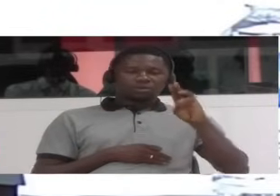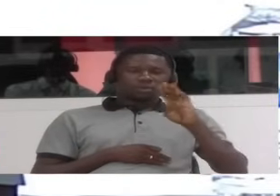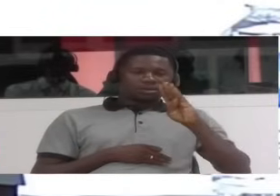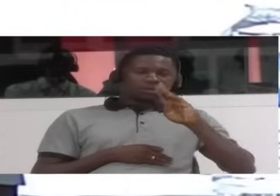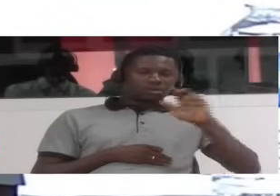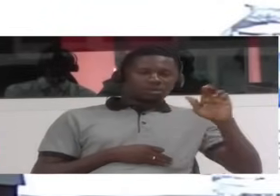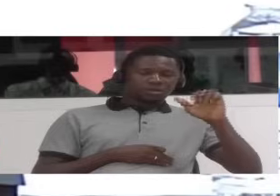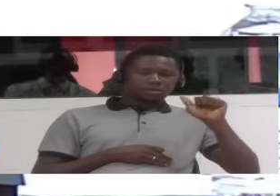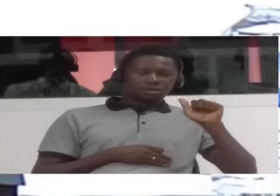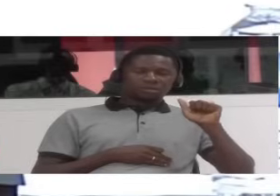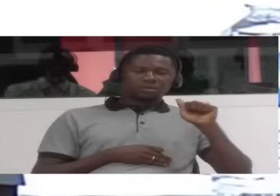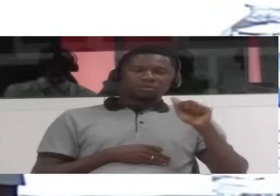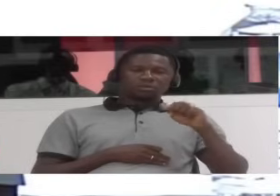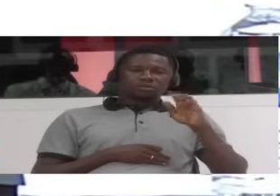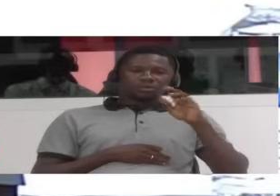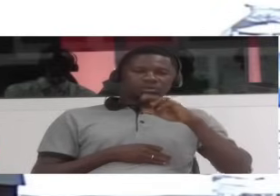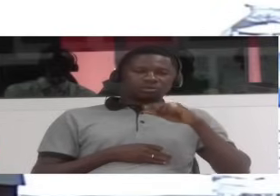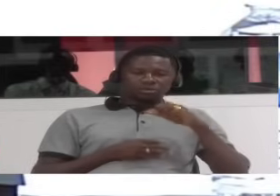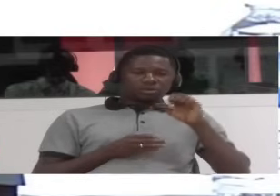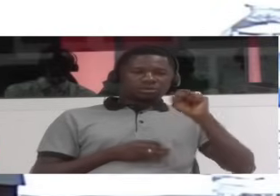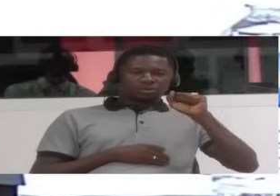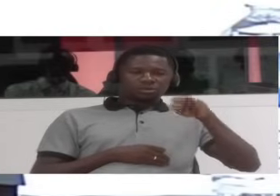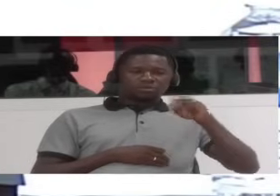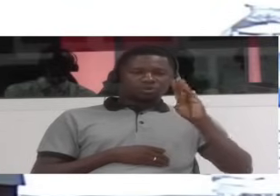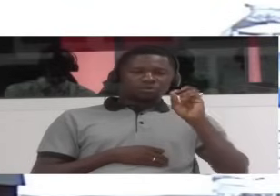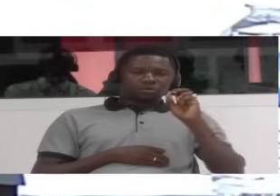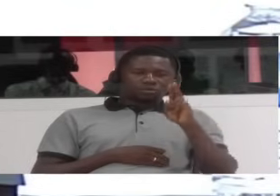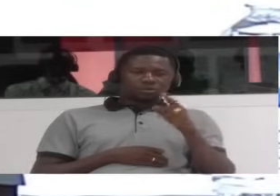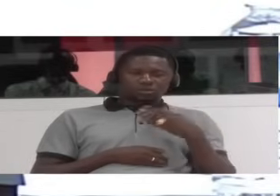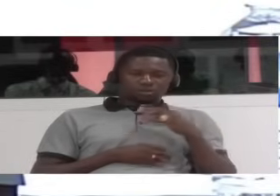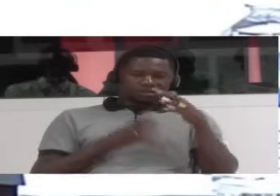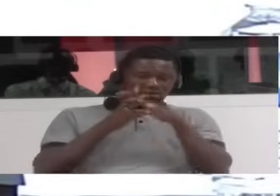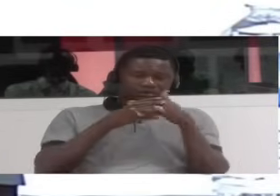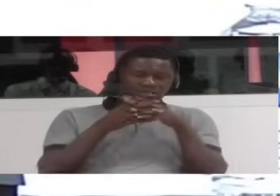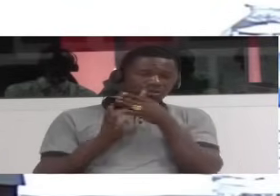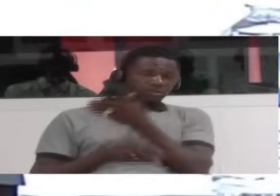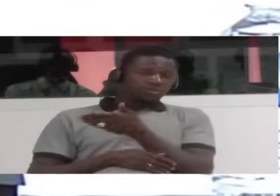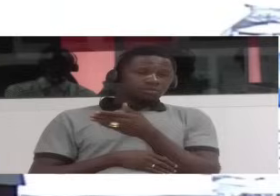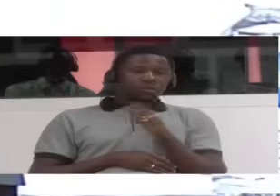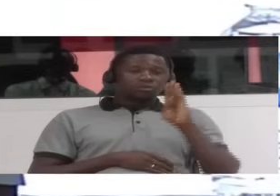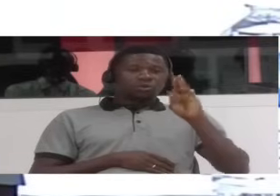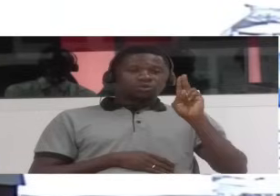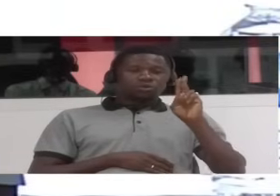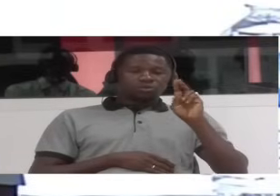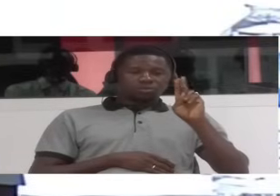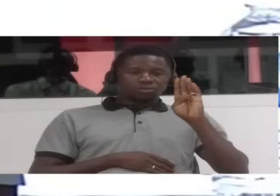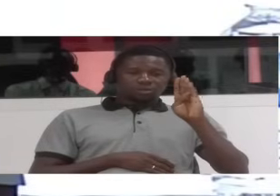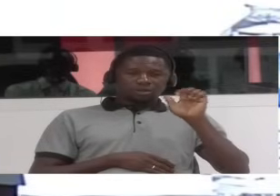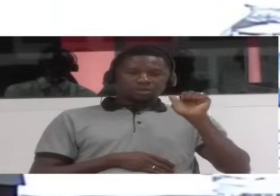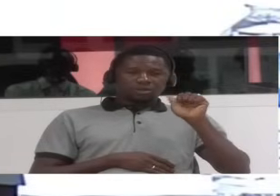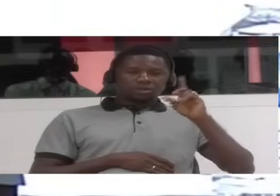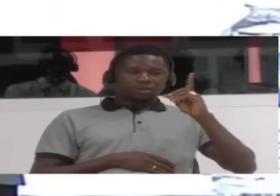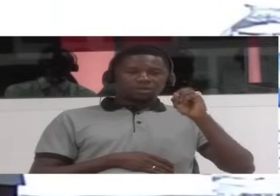Sambu, he's in America. Sambu? He's in America. Buba Dabo? Buba Dabo is in the army. Baba